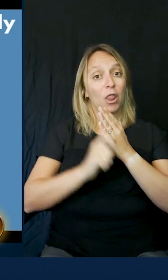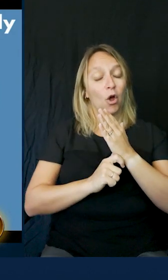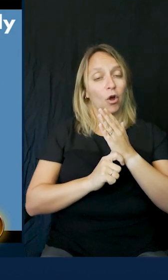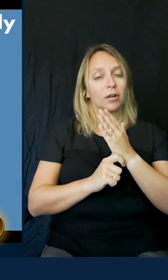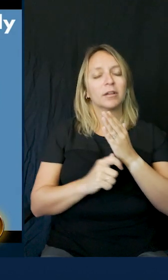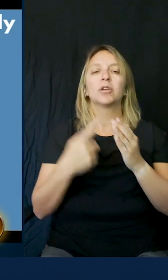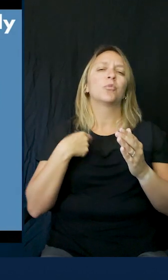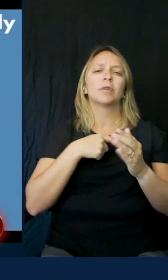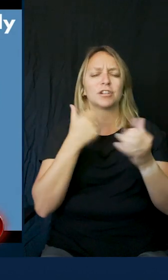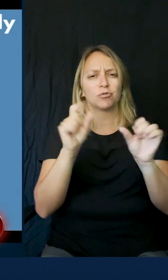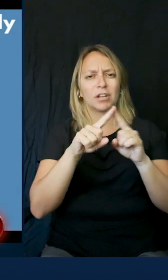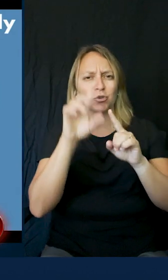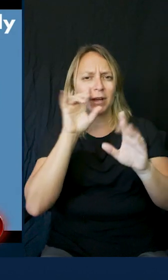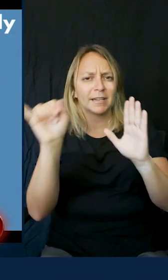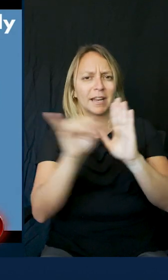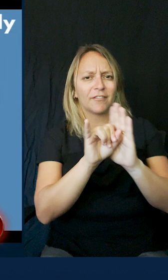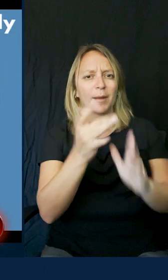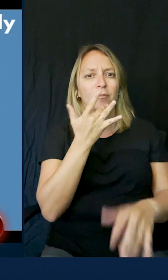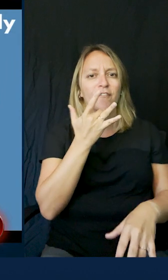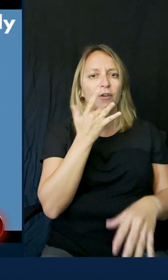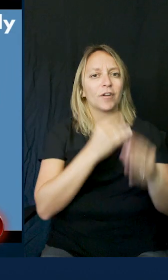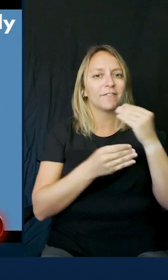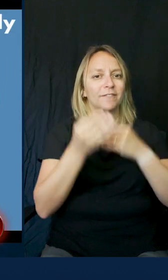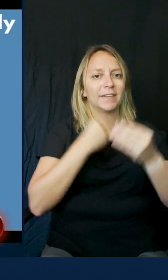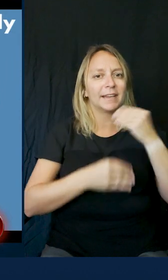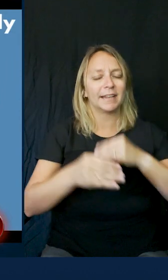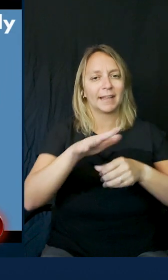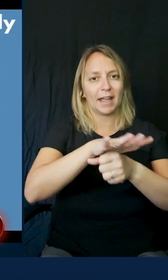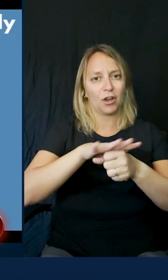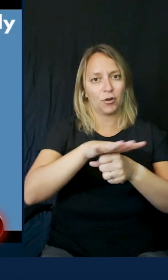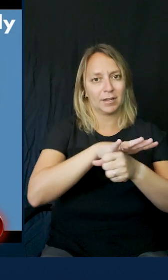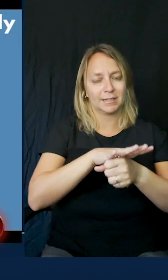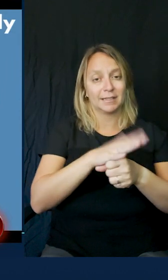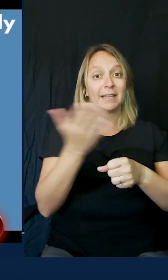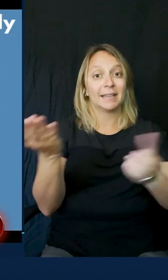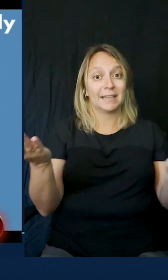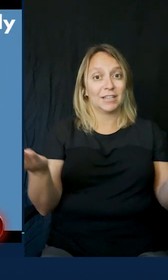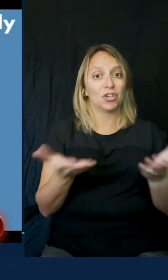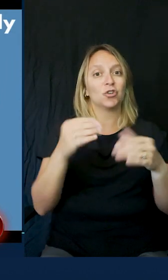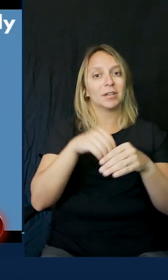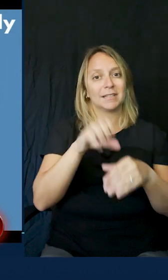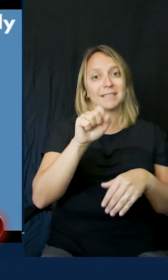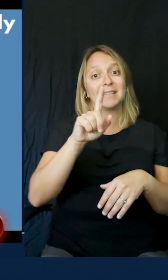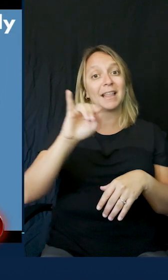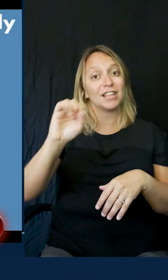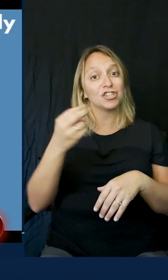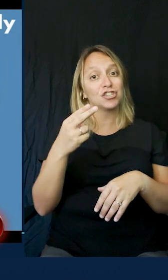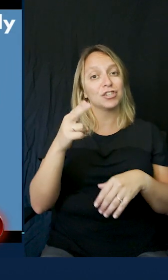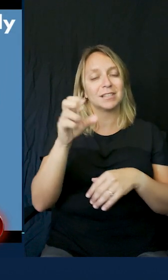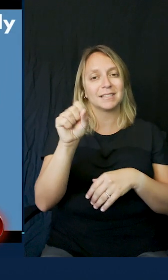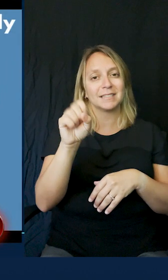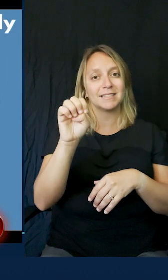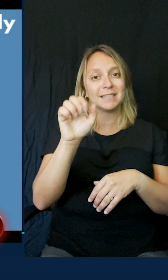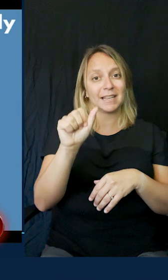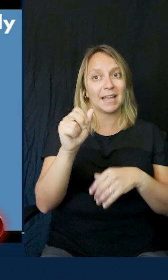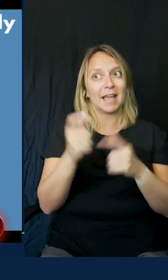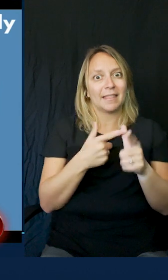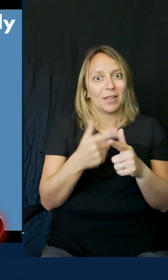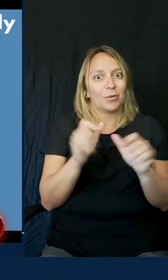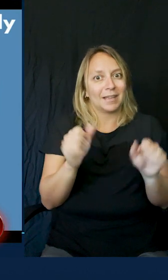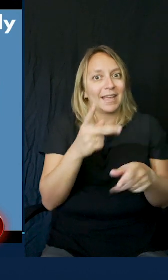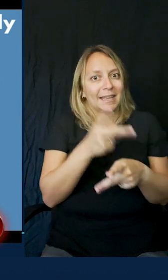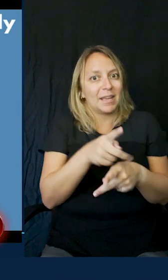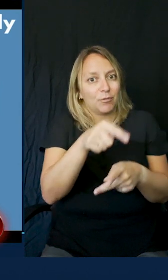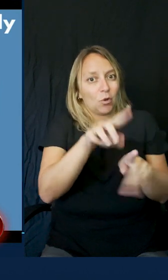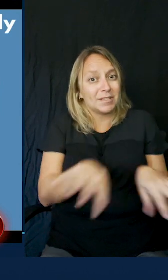the preferred feeding areas of the southern resident killer whales here in the Salish Sea. So maybe we could keep those very important